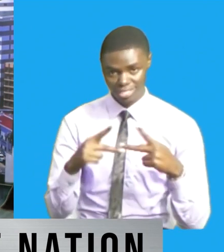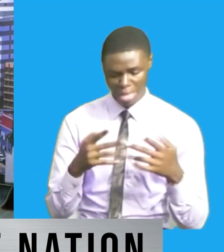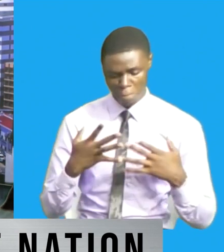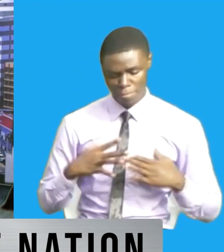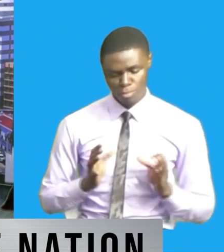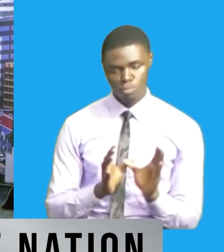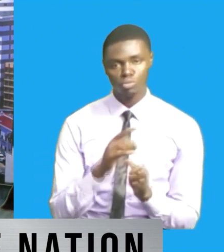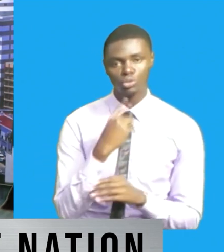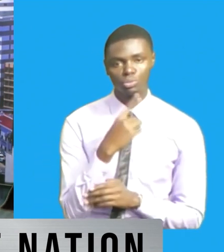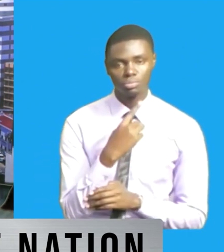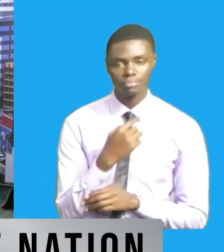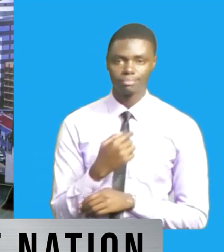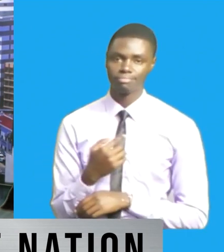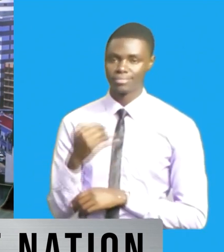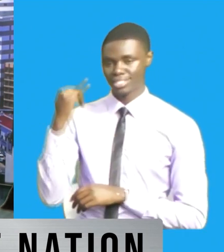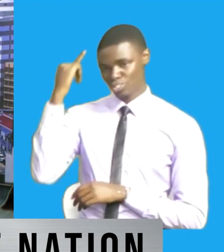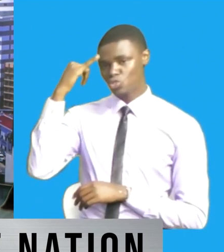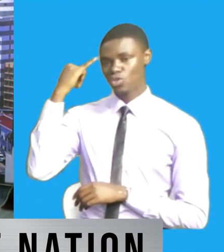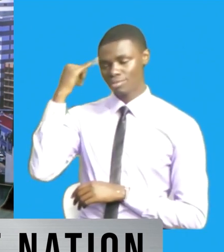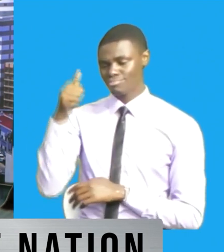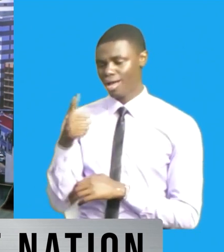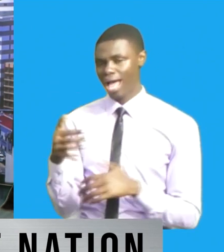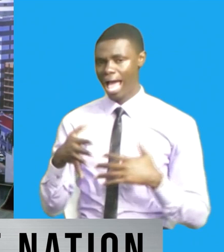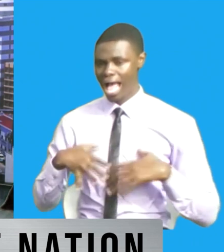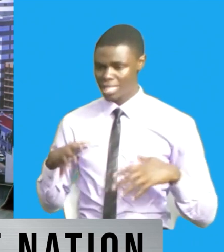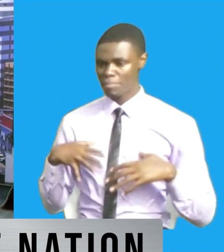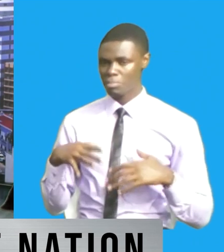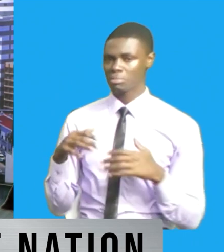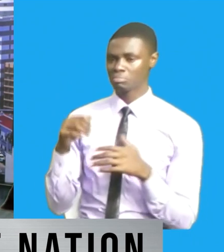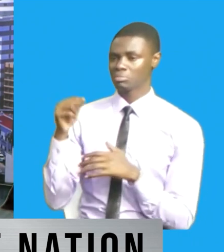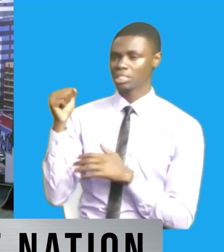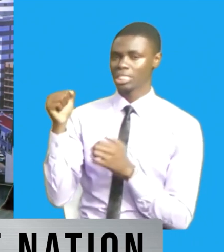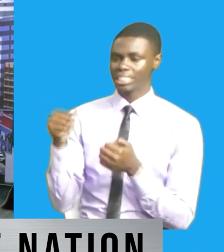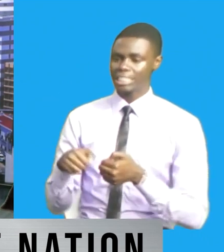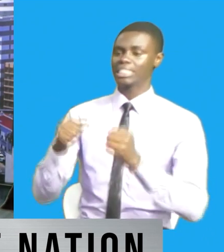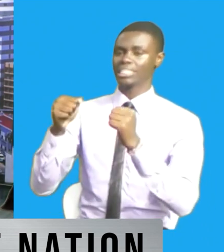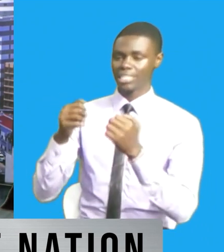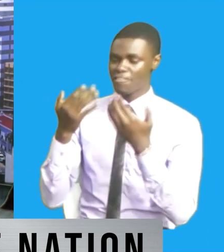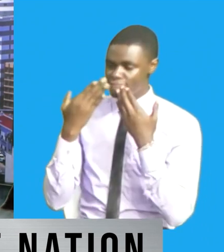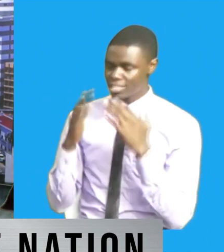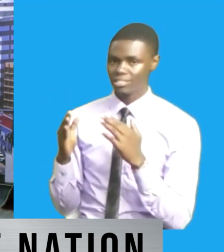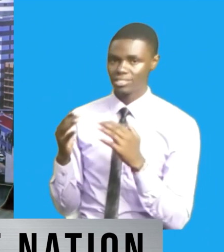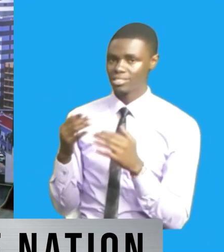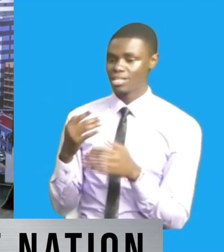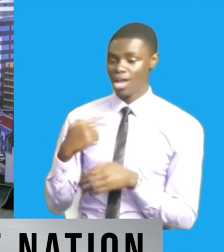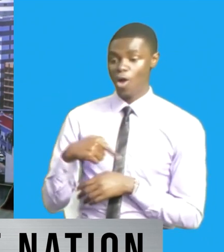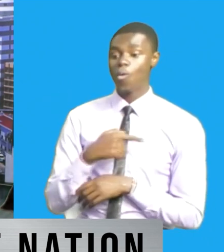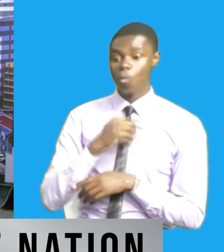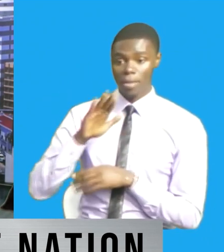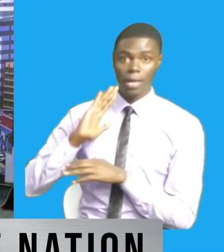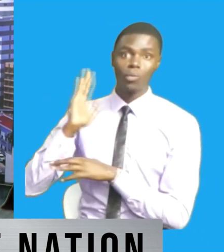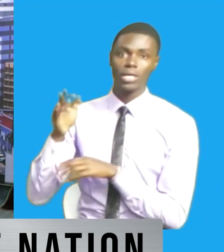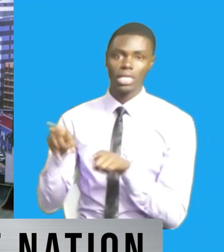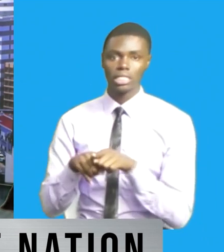it? JONA, hata kama wengine walitoka kwa streets, sisi tunaweza rudi kwa hiyo streets bado kama wananchi,